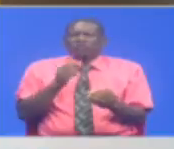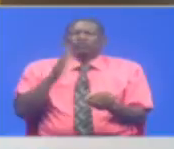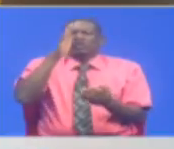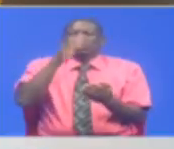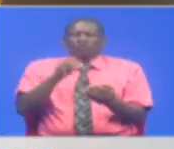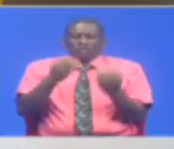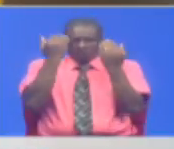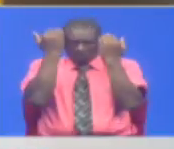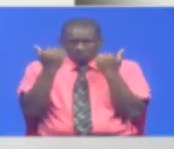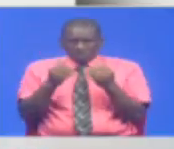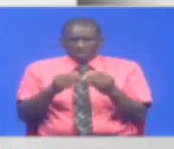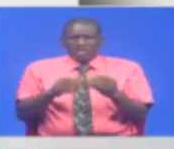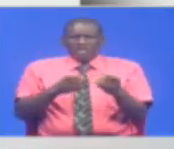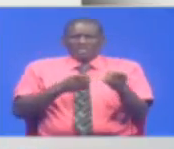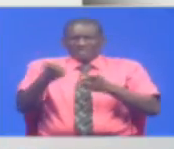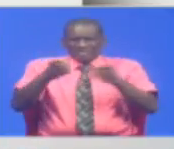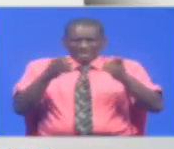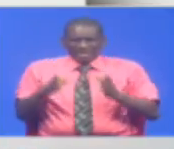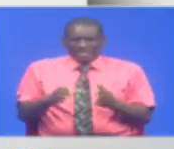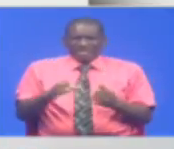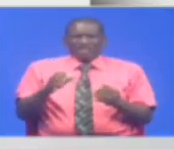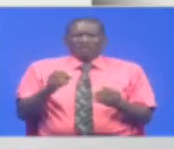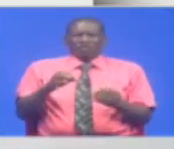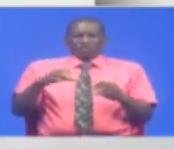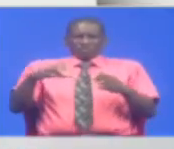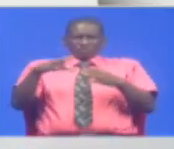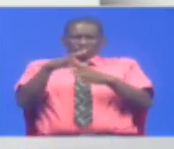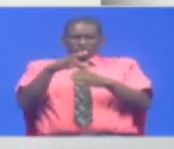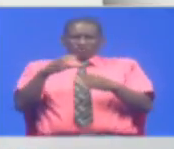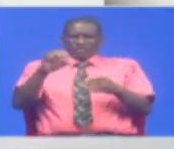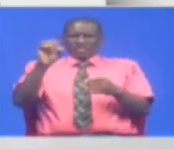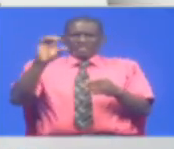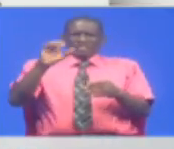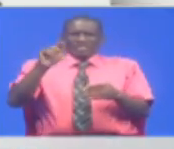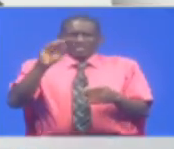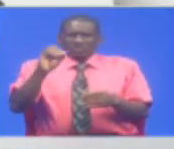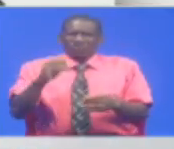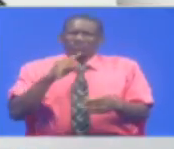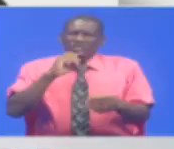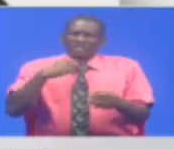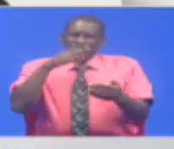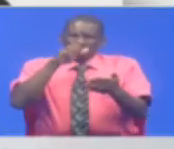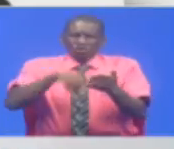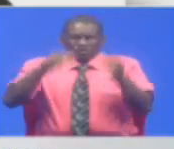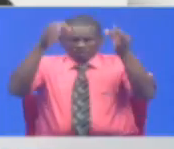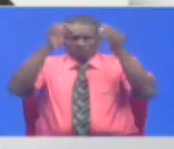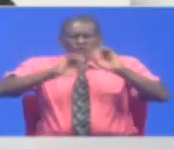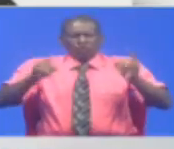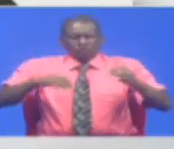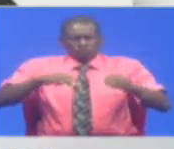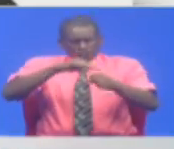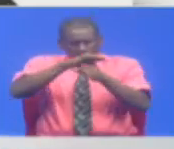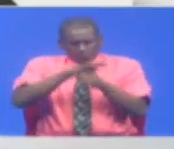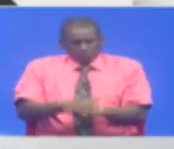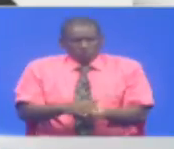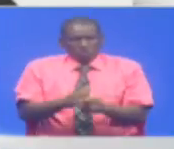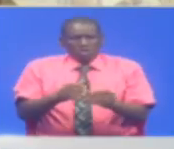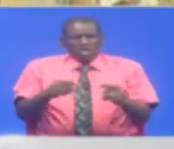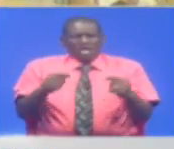Market Operations Abubakar Hassan Abubakar has rubbished claims by Cytonn that the decision was an ambush and malicious, arguing